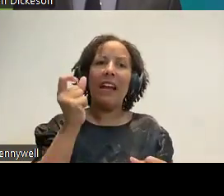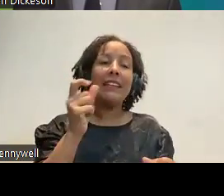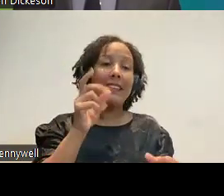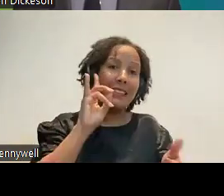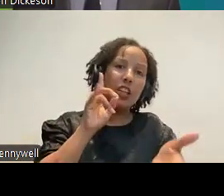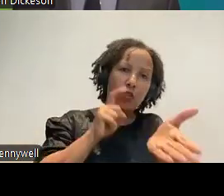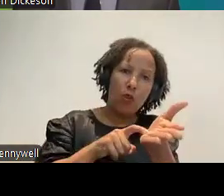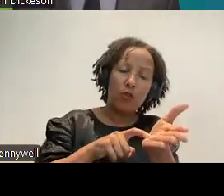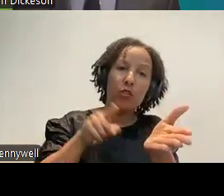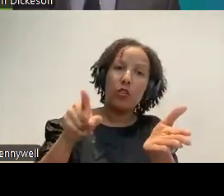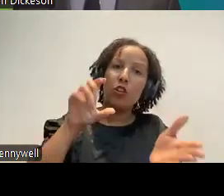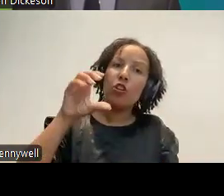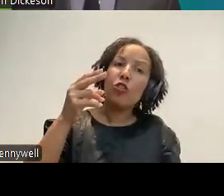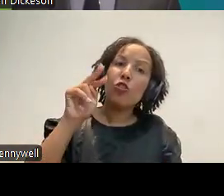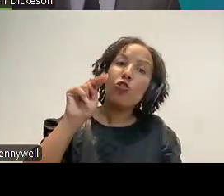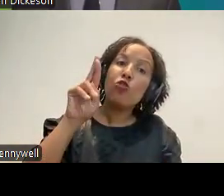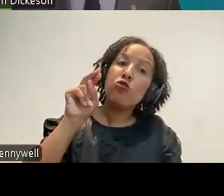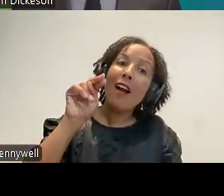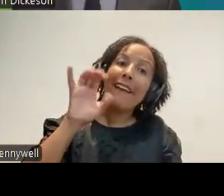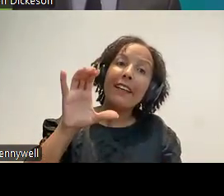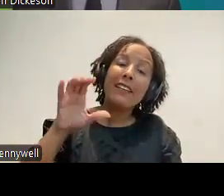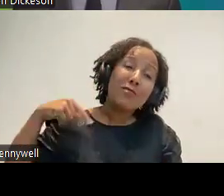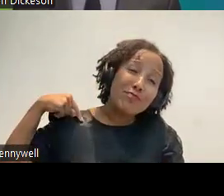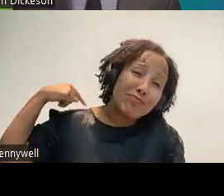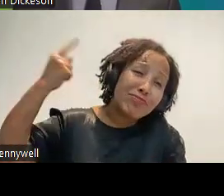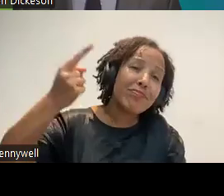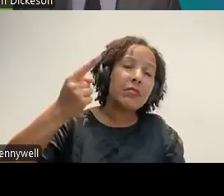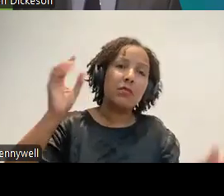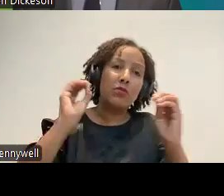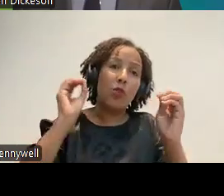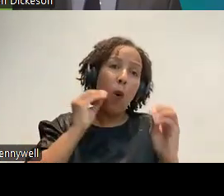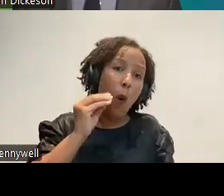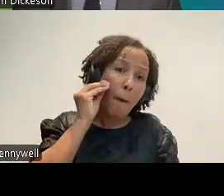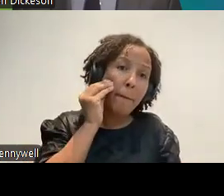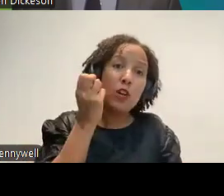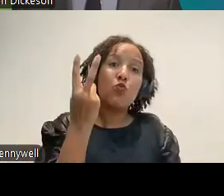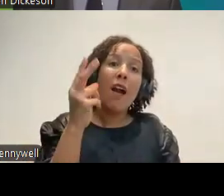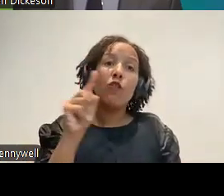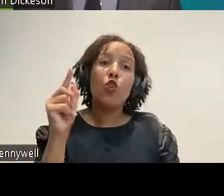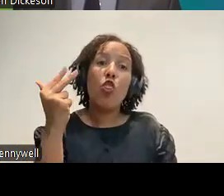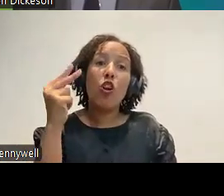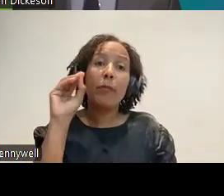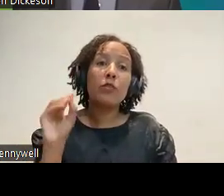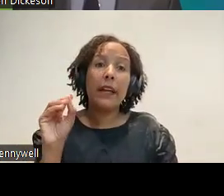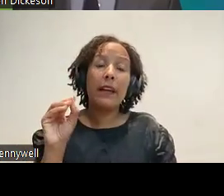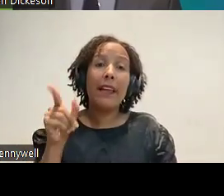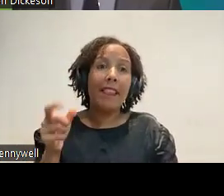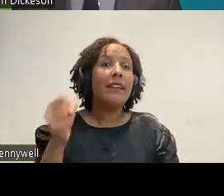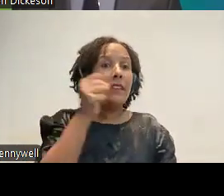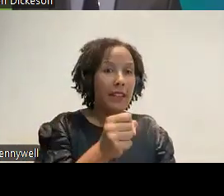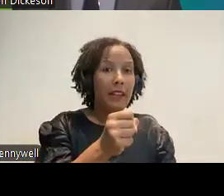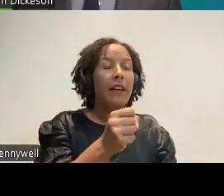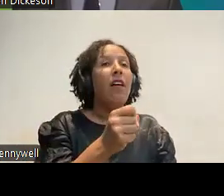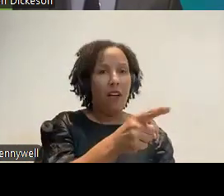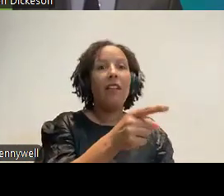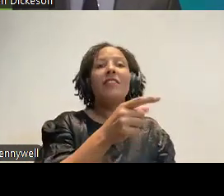with chronic homelessness, about 12, 13% will die once they enter care because